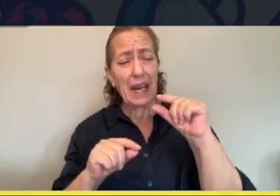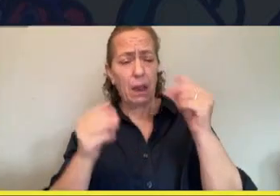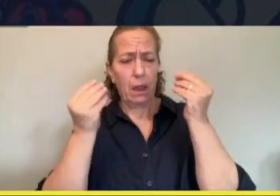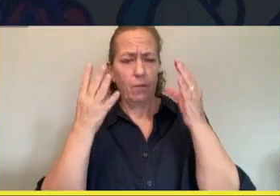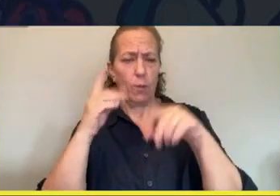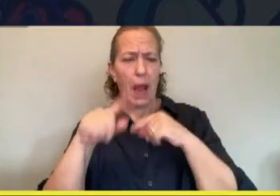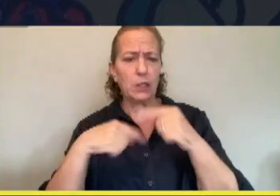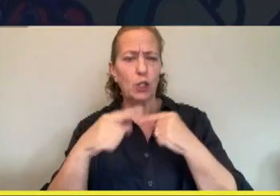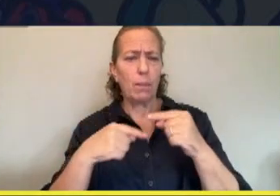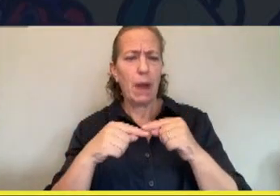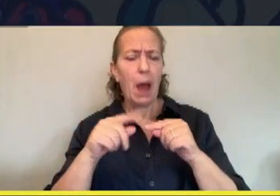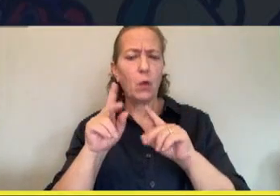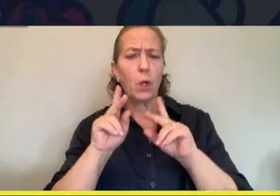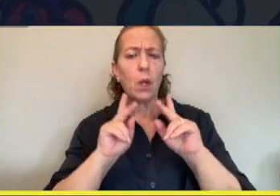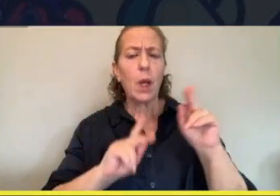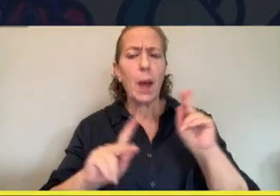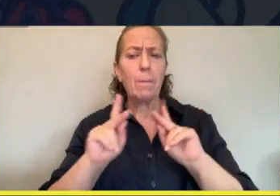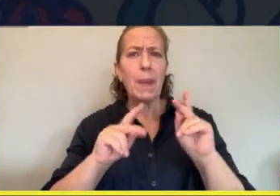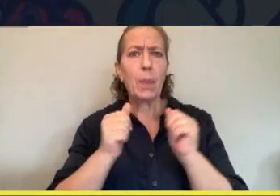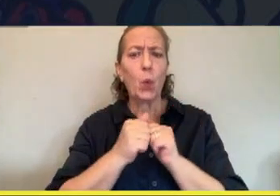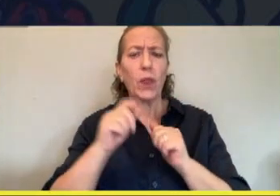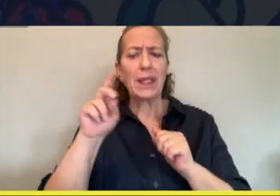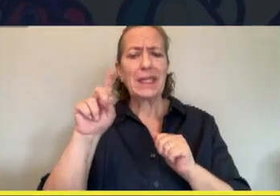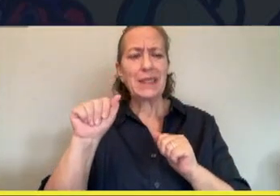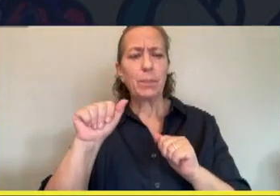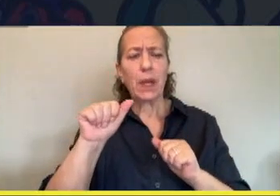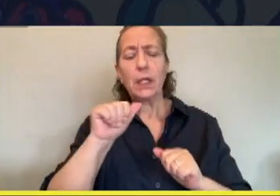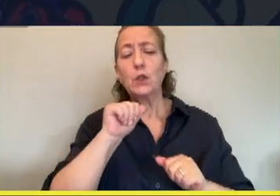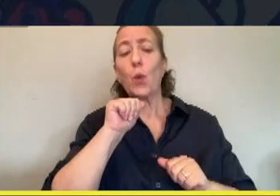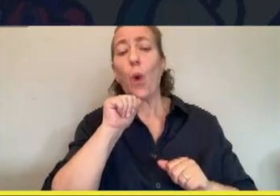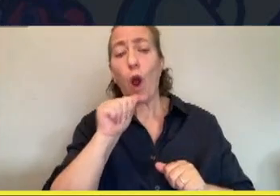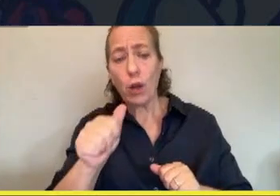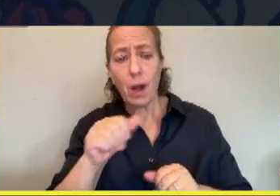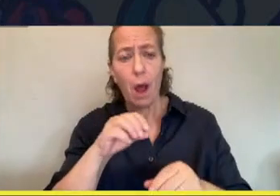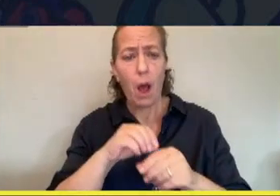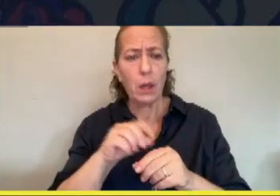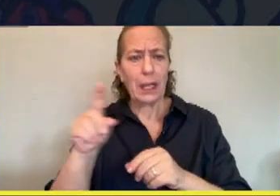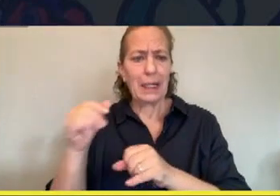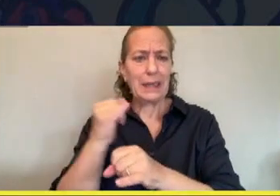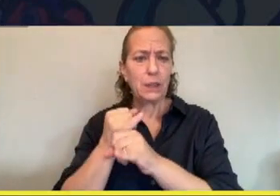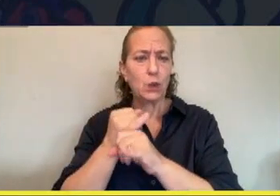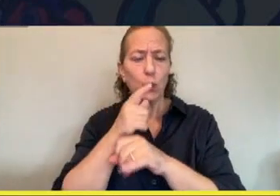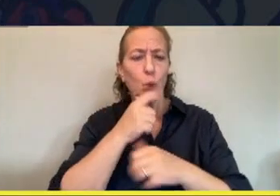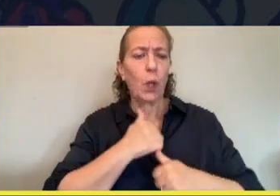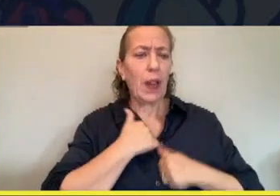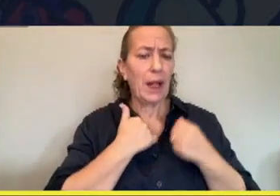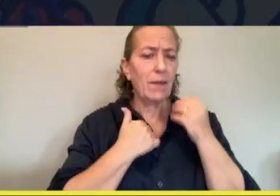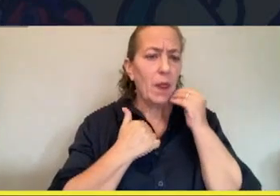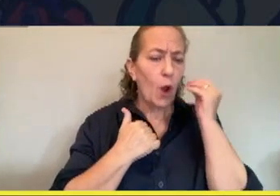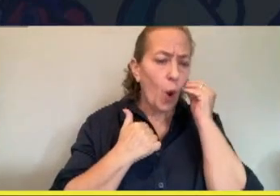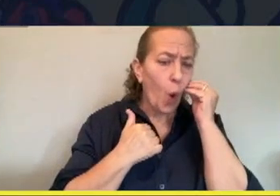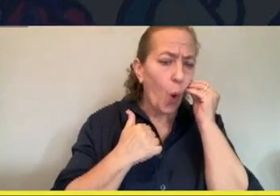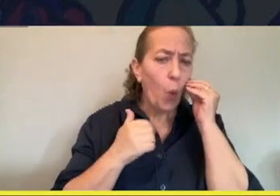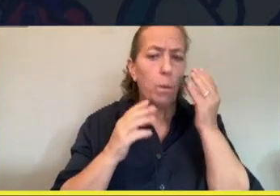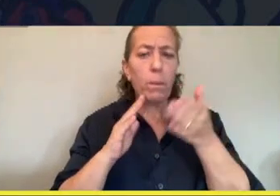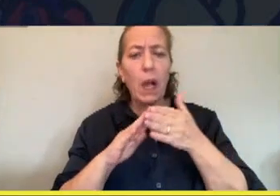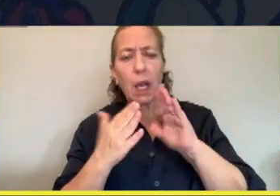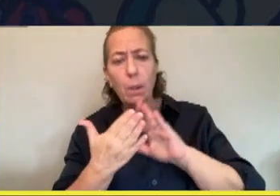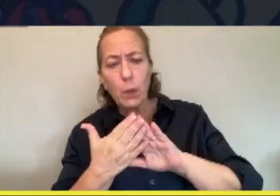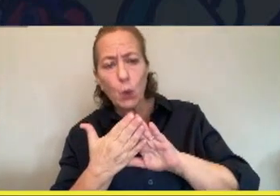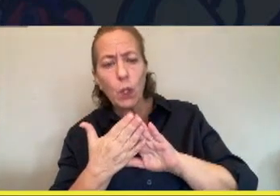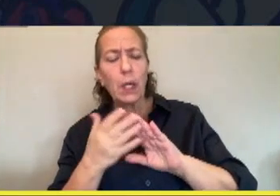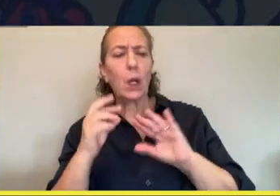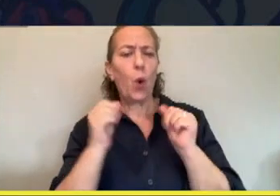people with disabilities who are not institutionalized, who live in their homes, in communities, on their own or with their loved